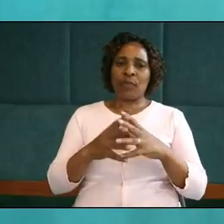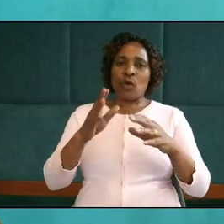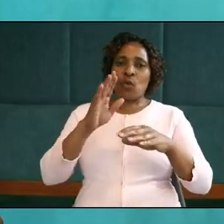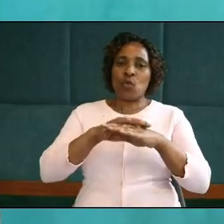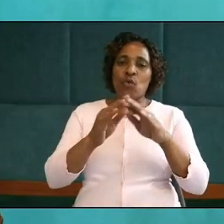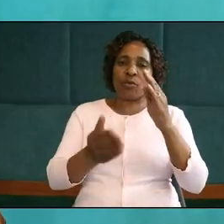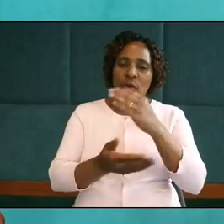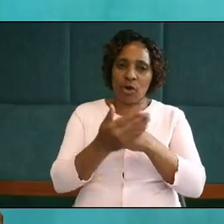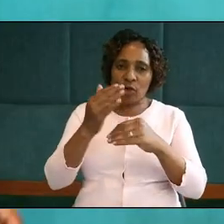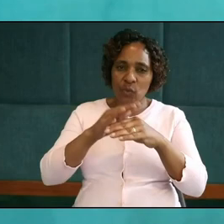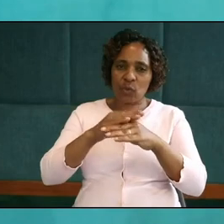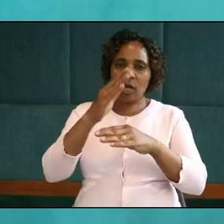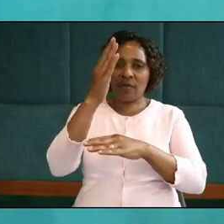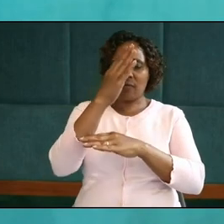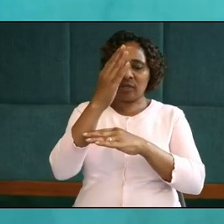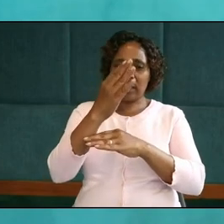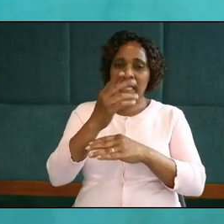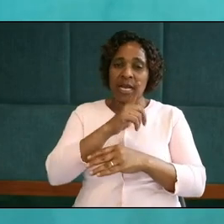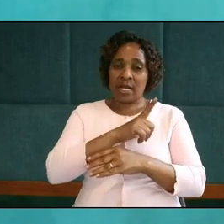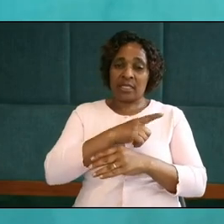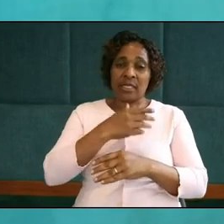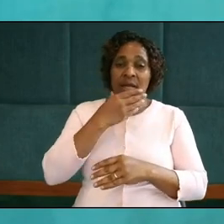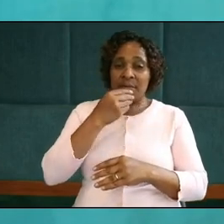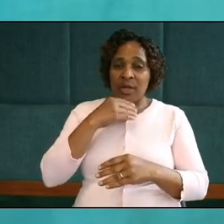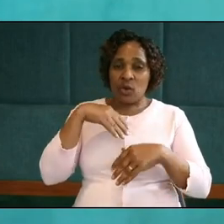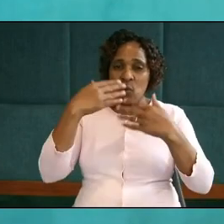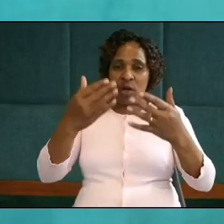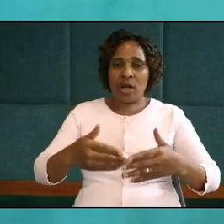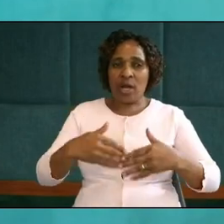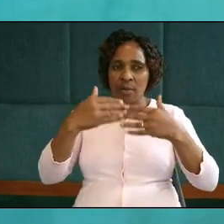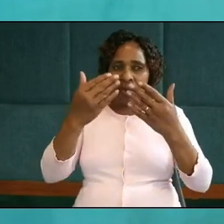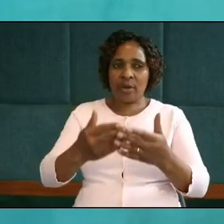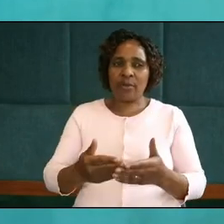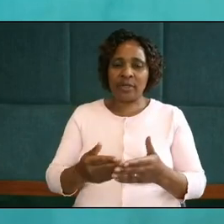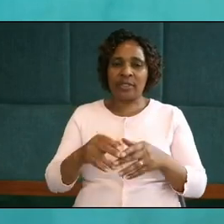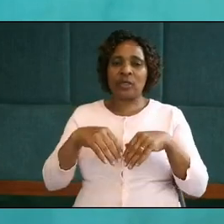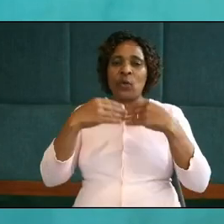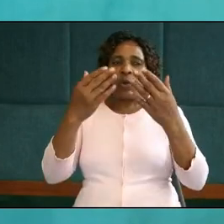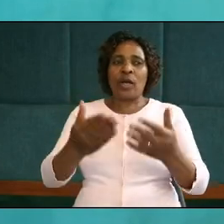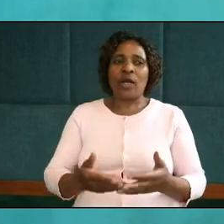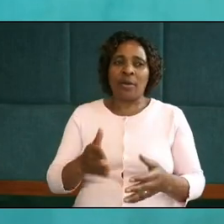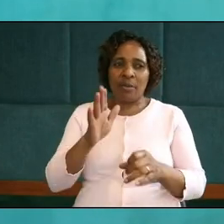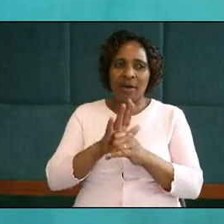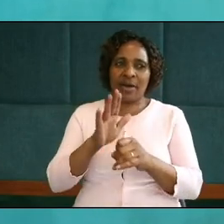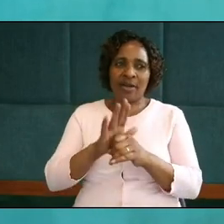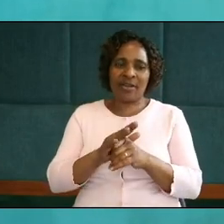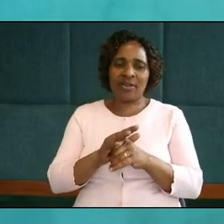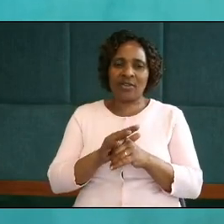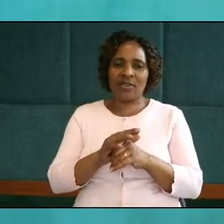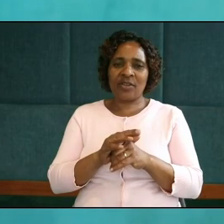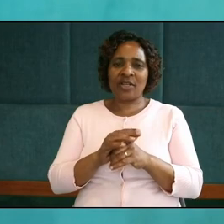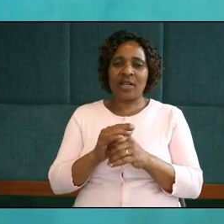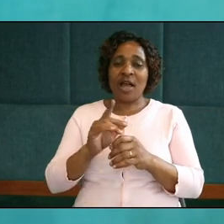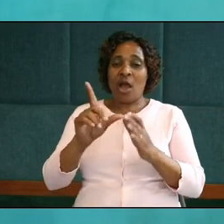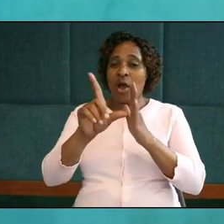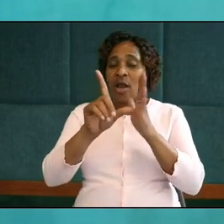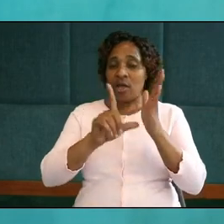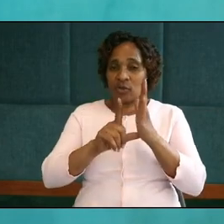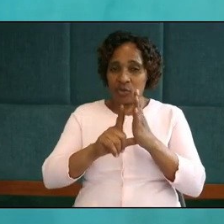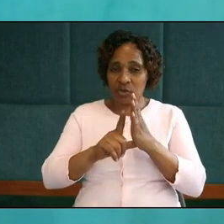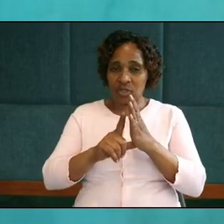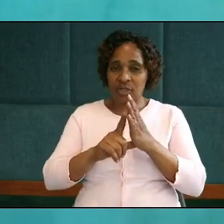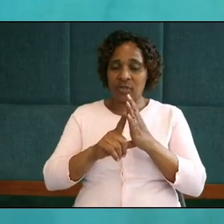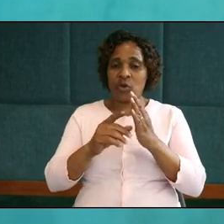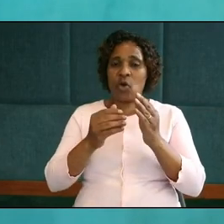Good morning, good evening, good afternoon, ladies and gentlemen. Welcome, welcome, welcome, and karibu sana to our lesson